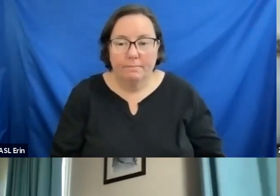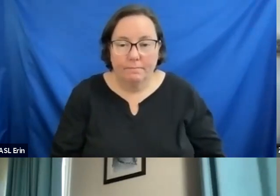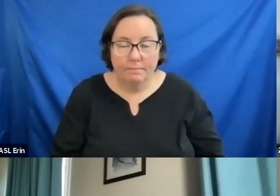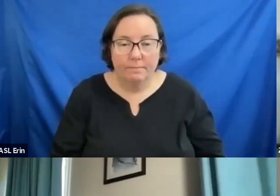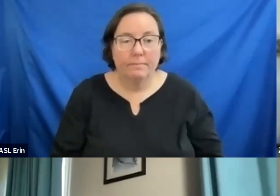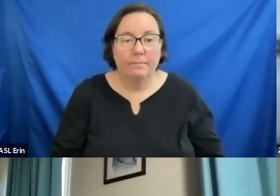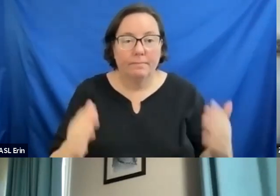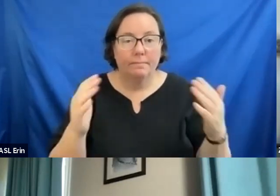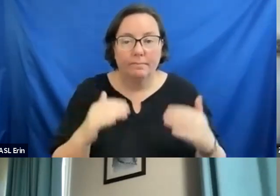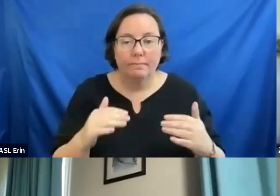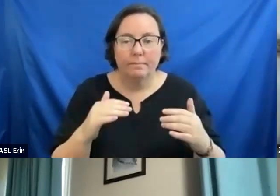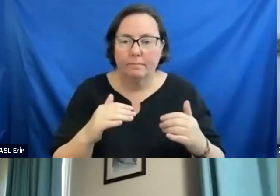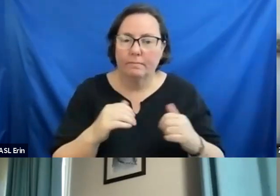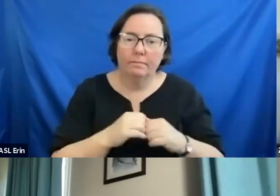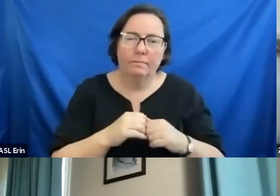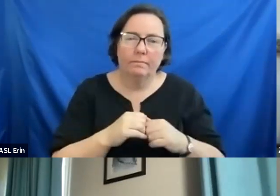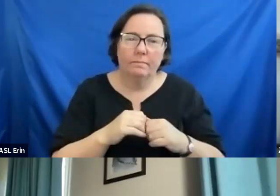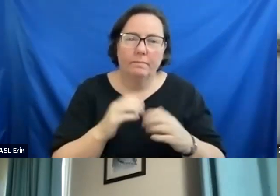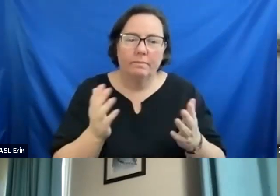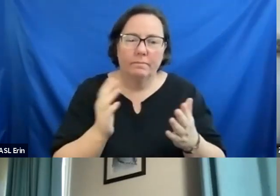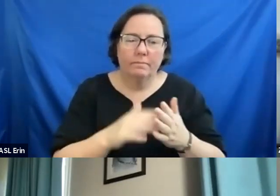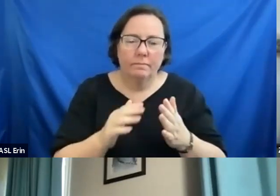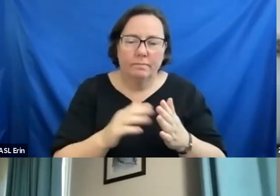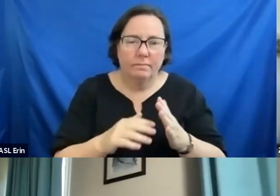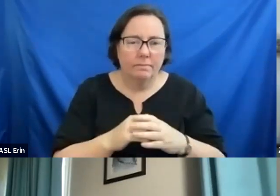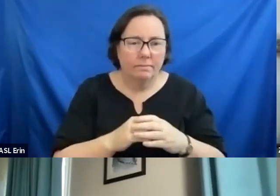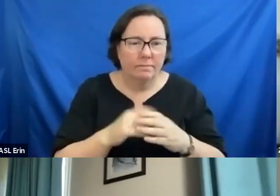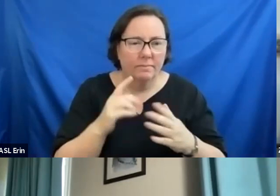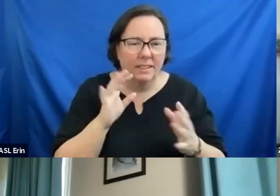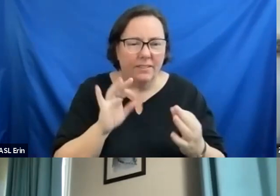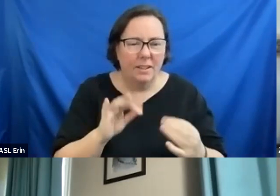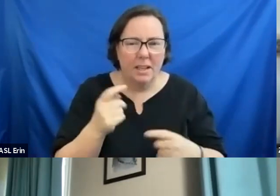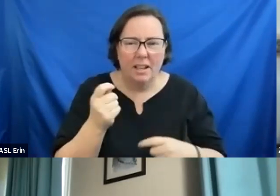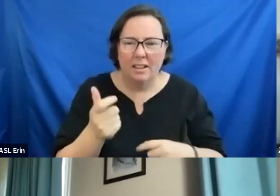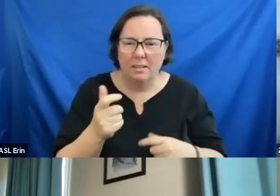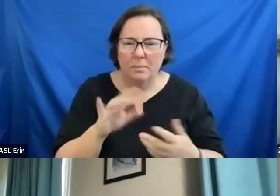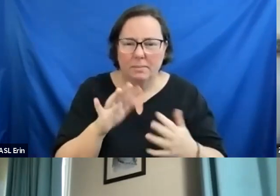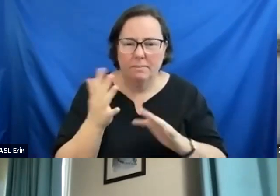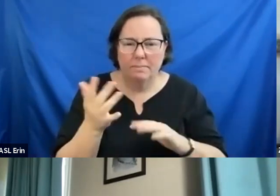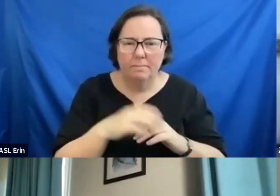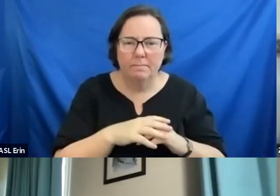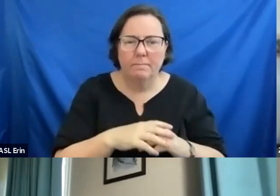we will now activate. I'm sorry, we're getting something here, Ms. Parvik.